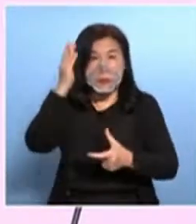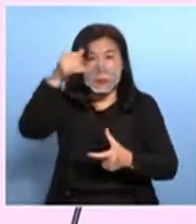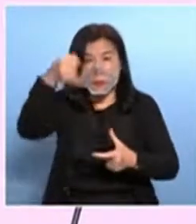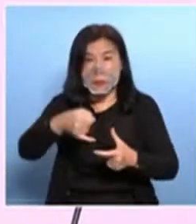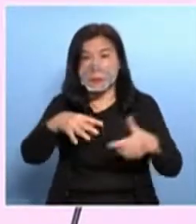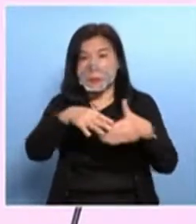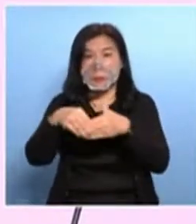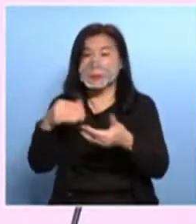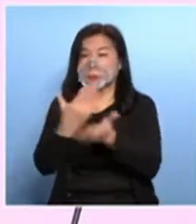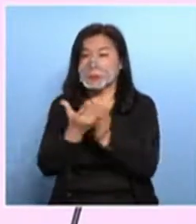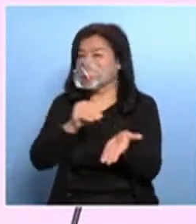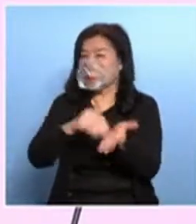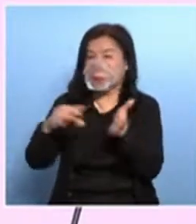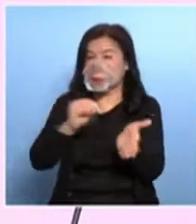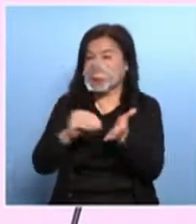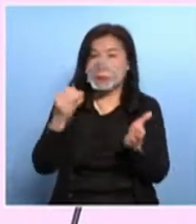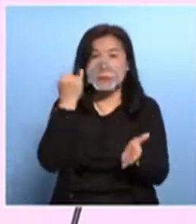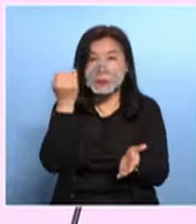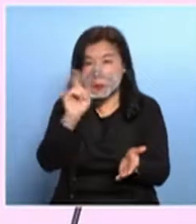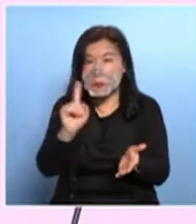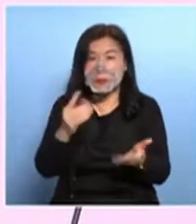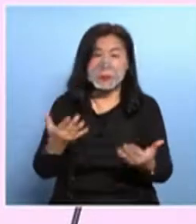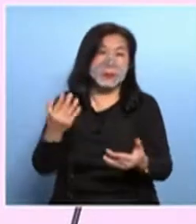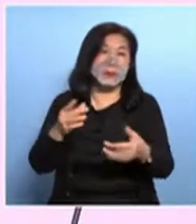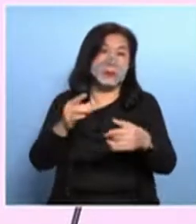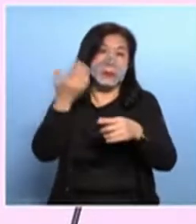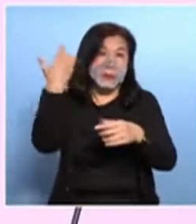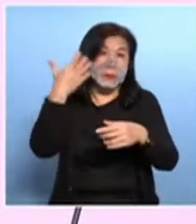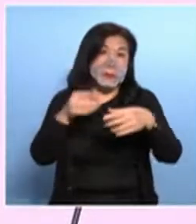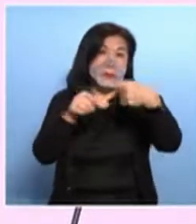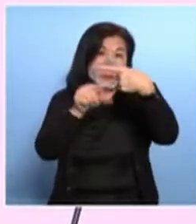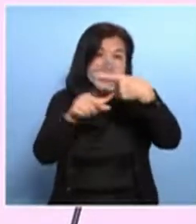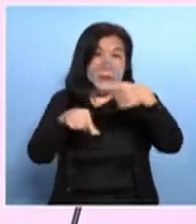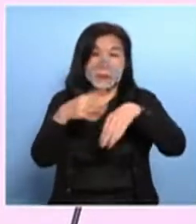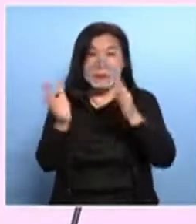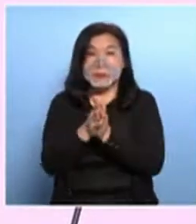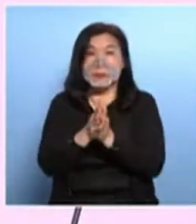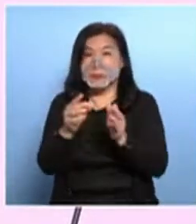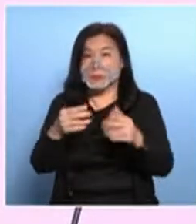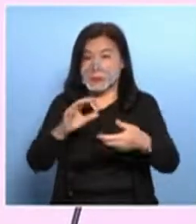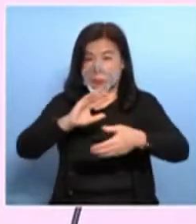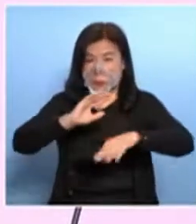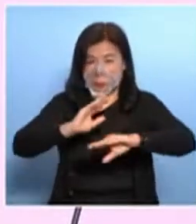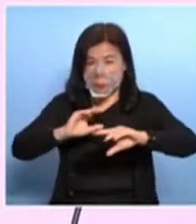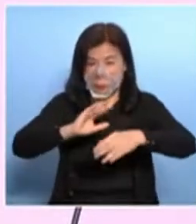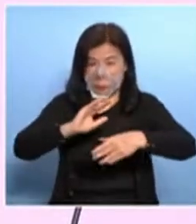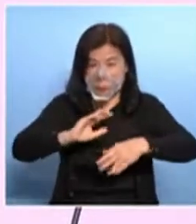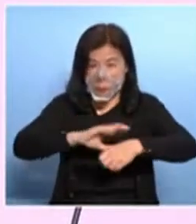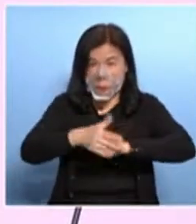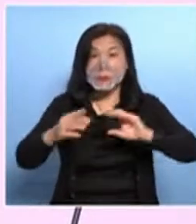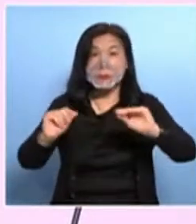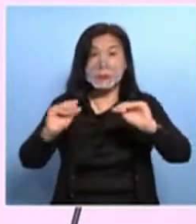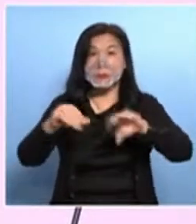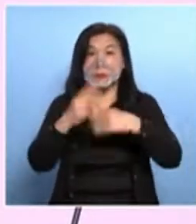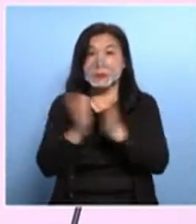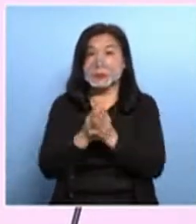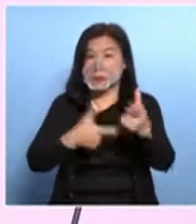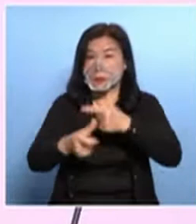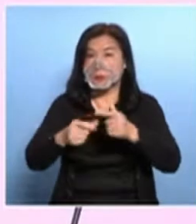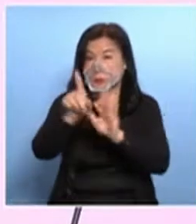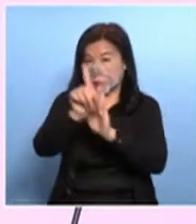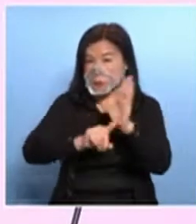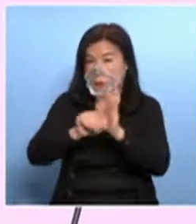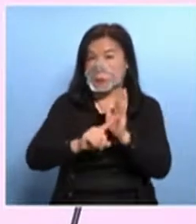these factors have cast uncertainties over the global economic outlook. Last month, the IMF lowered its global economic